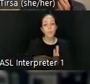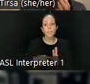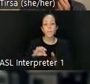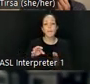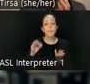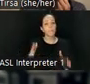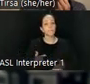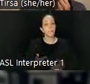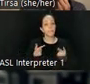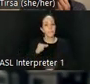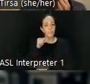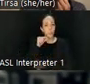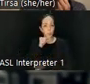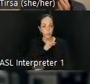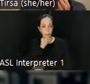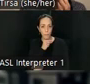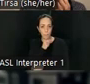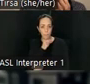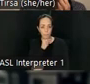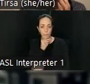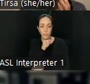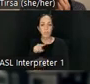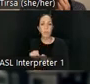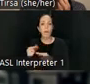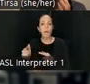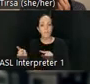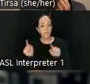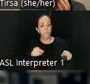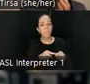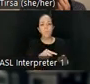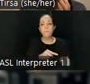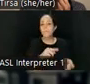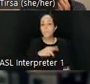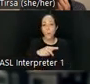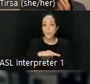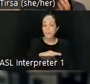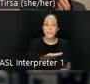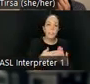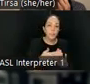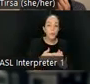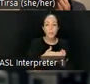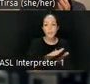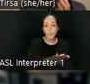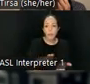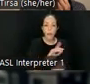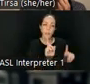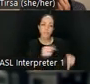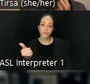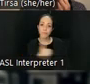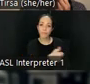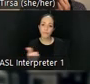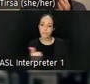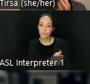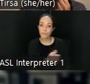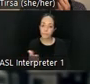Gresham, but attend a Portland Community College campus regularly and commute.